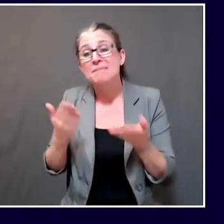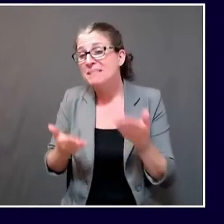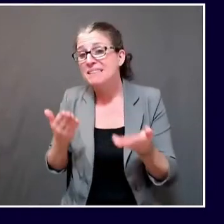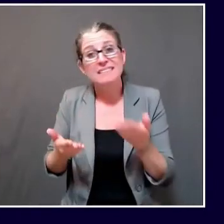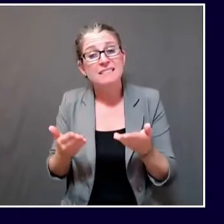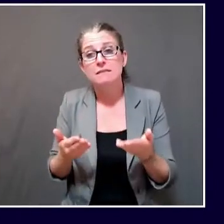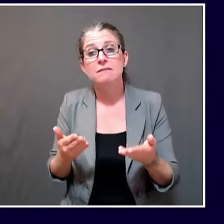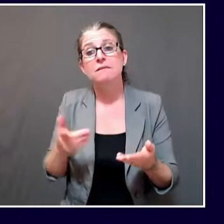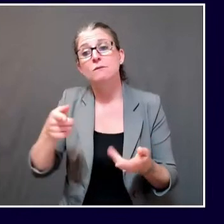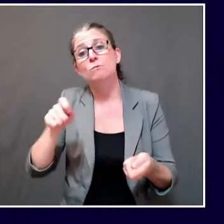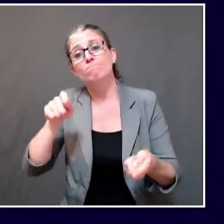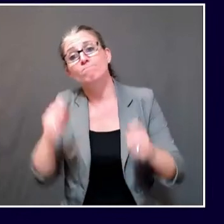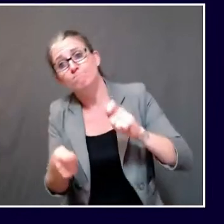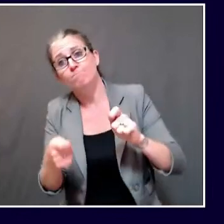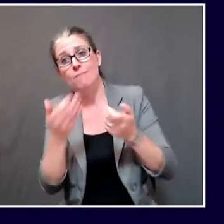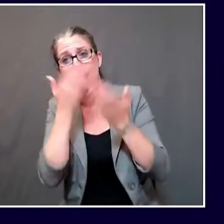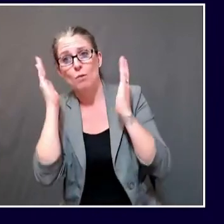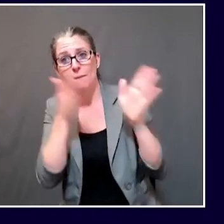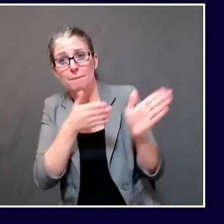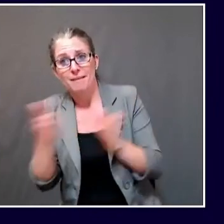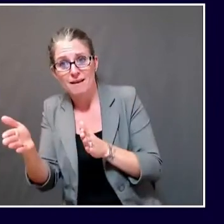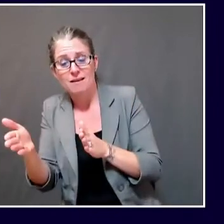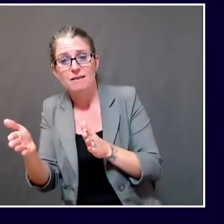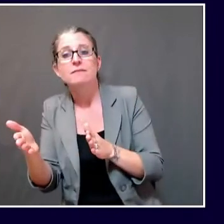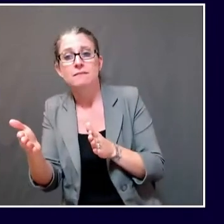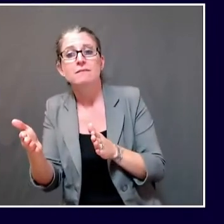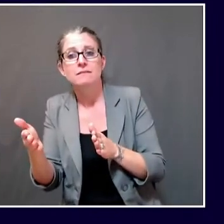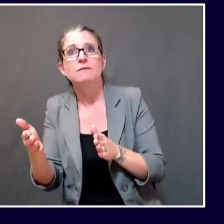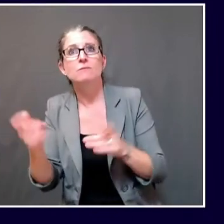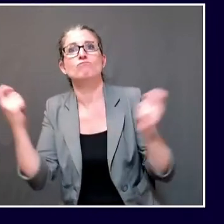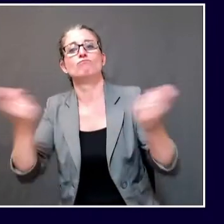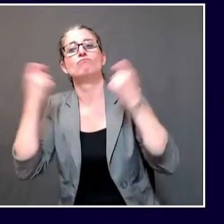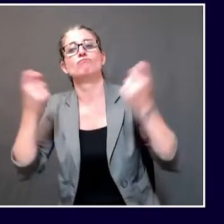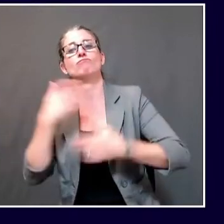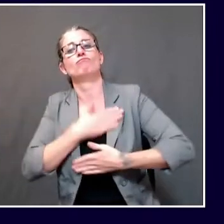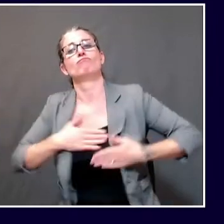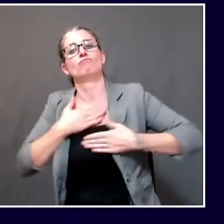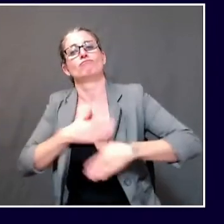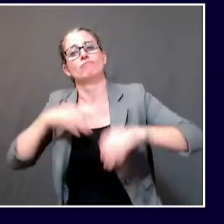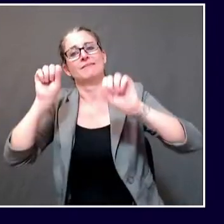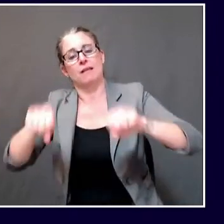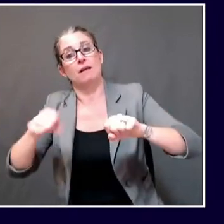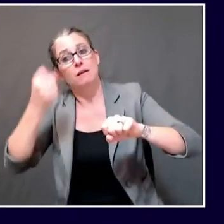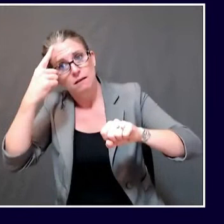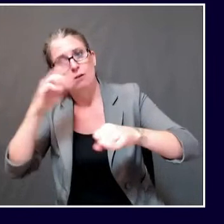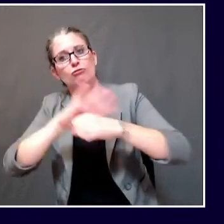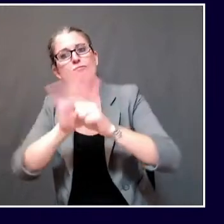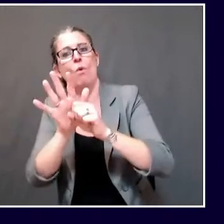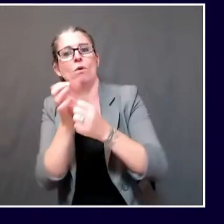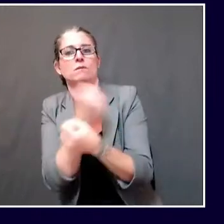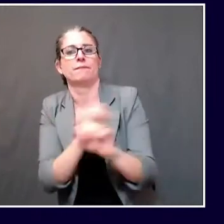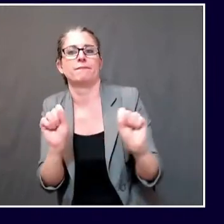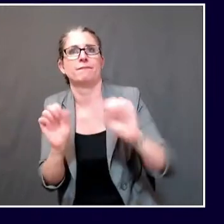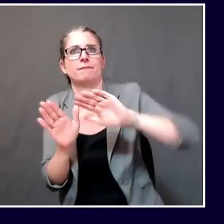go on. It will just be much different. Thank you very much. Mm-hmm. Going to go